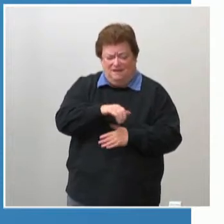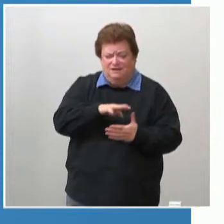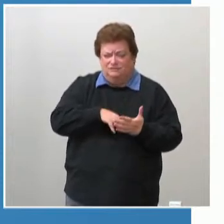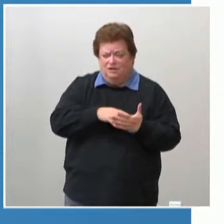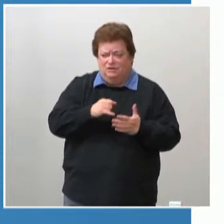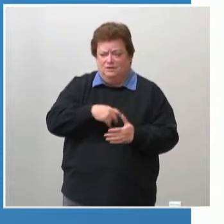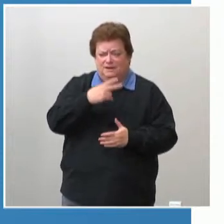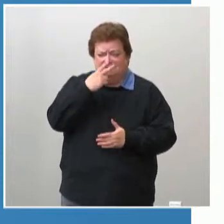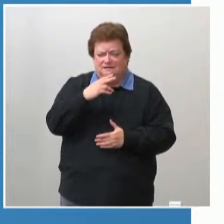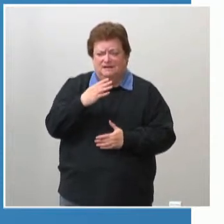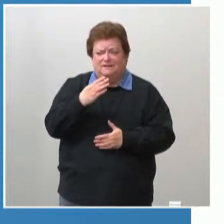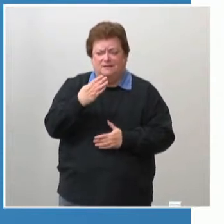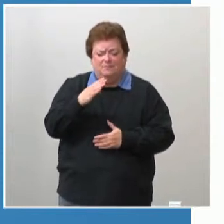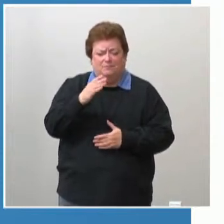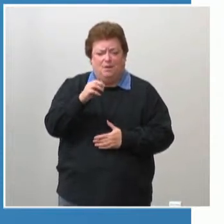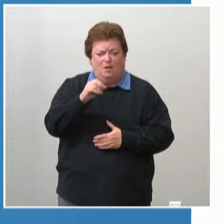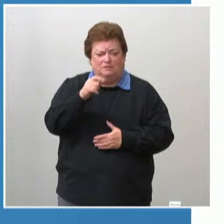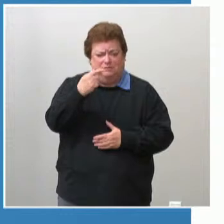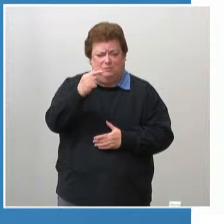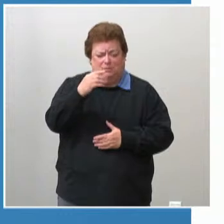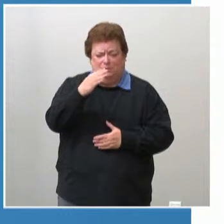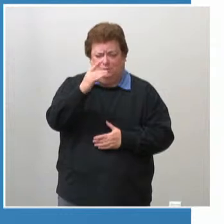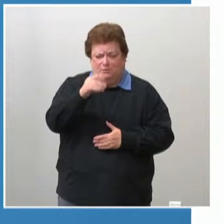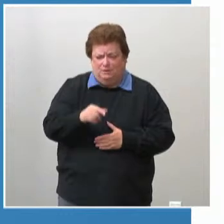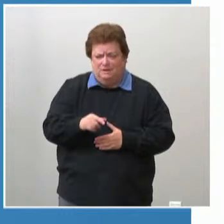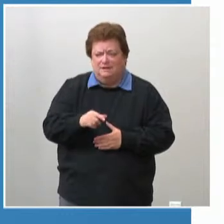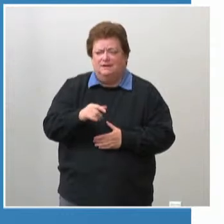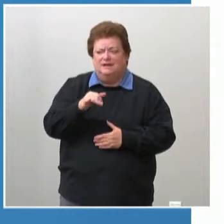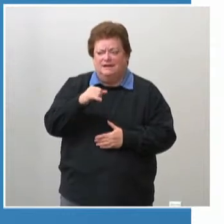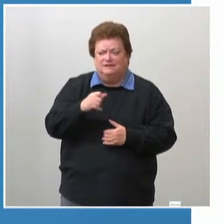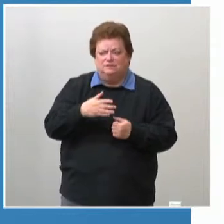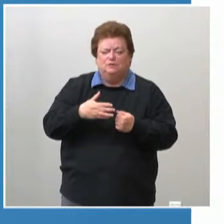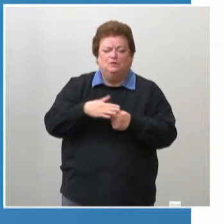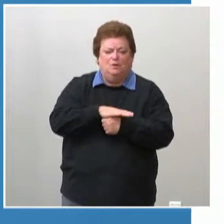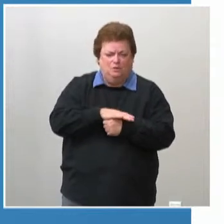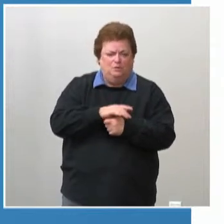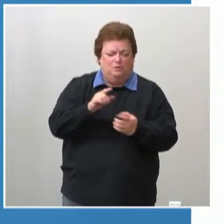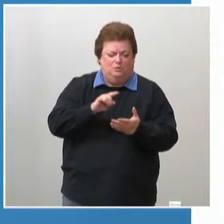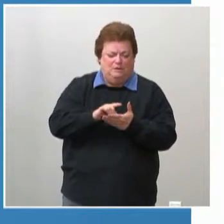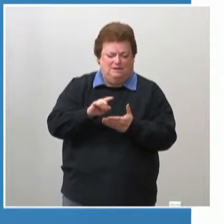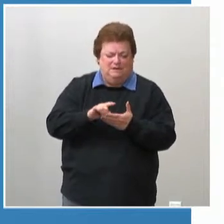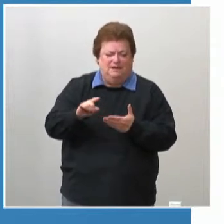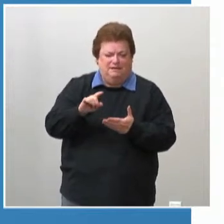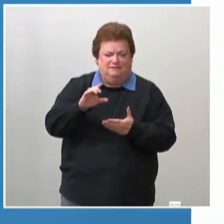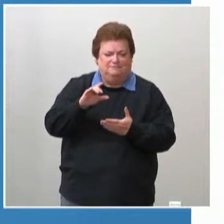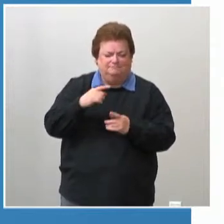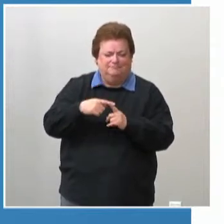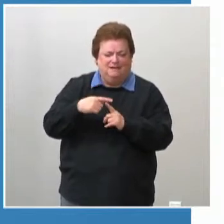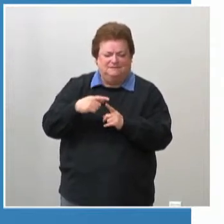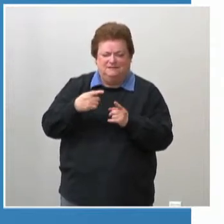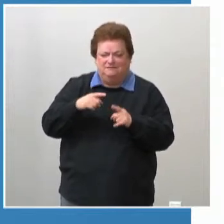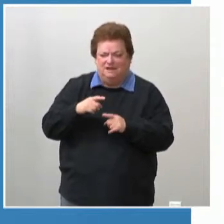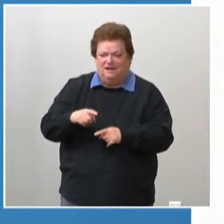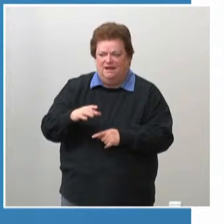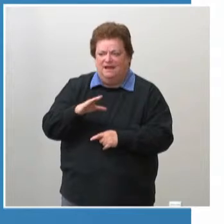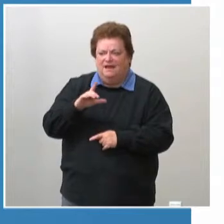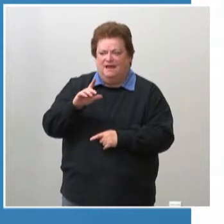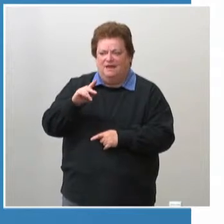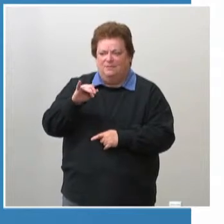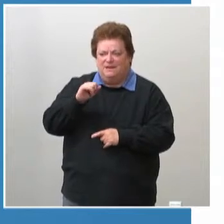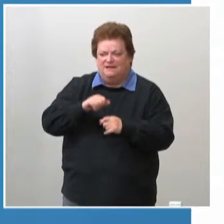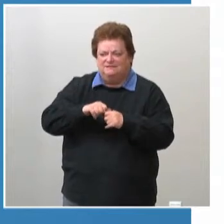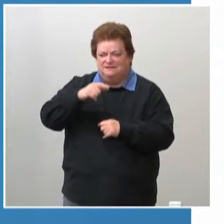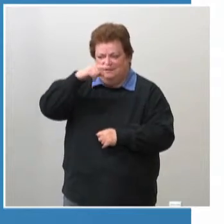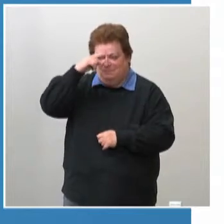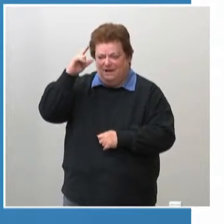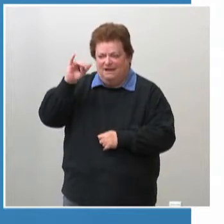see the bars in blue are the county's total weekly cases. The LPS case counts are represented by the black